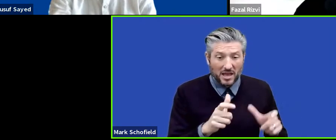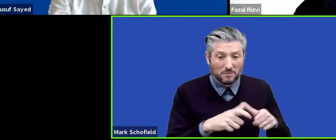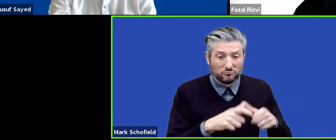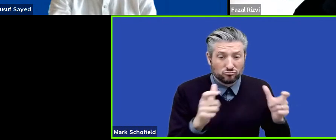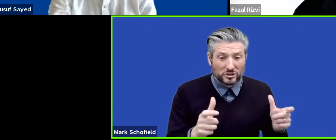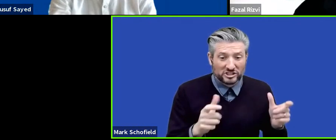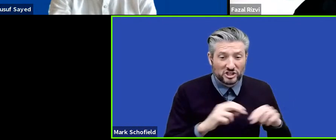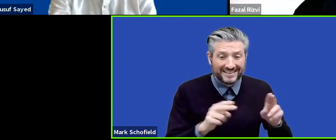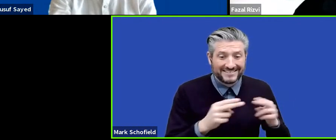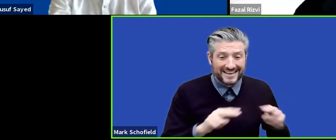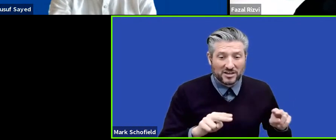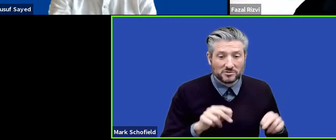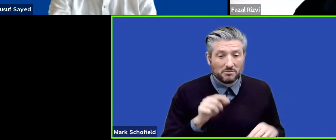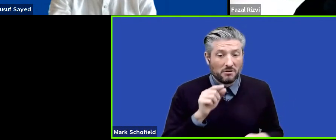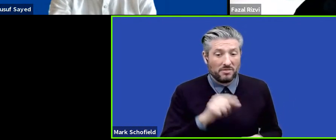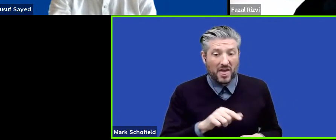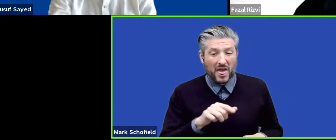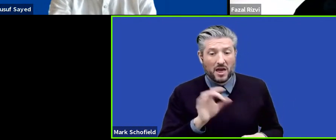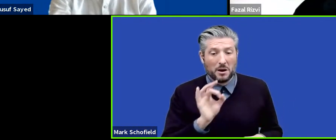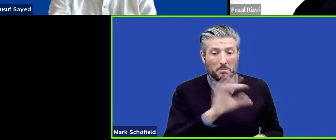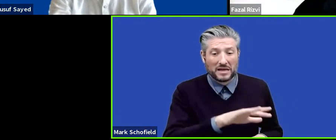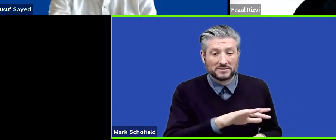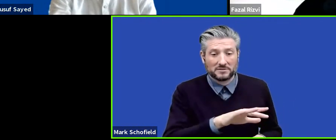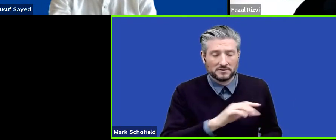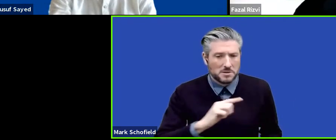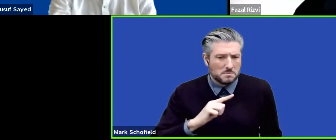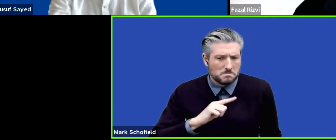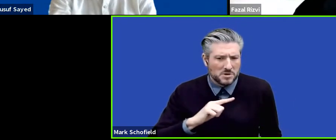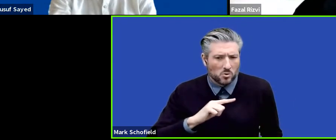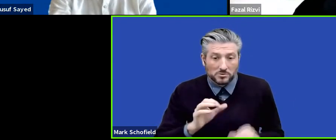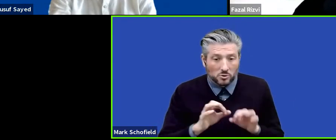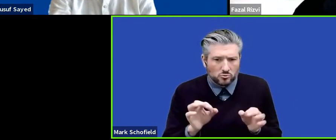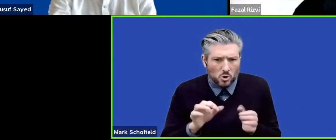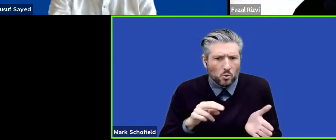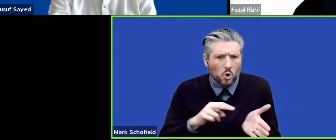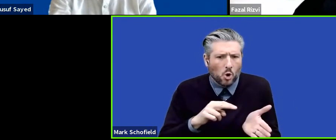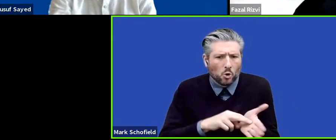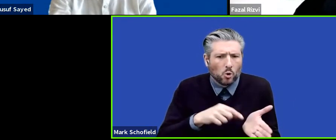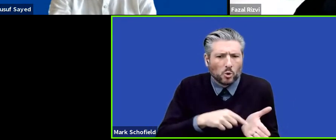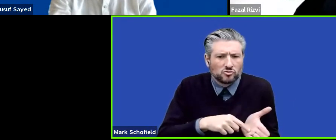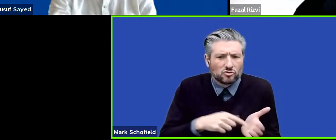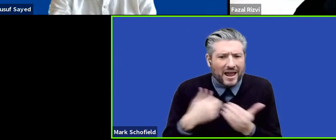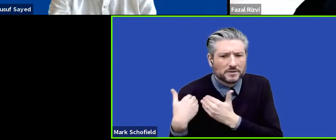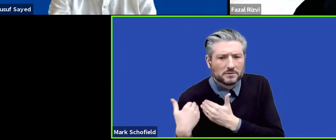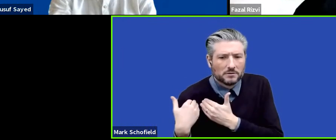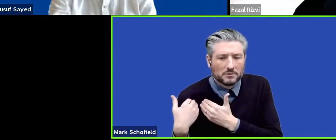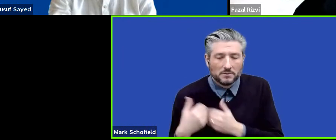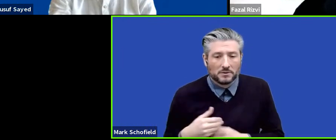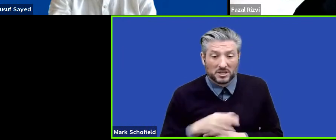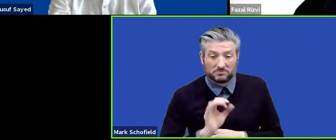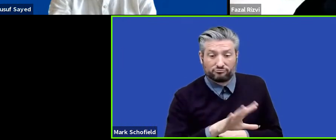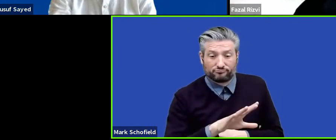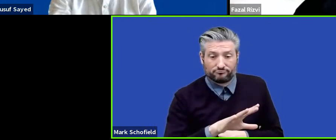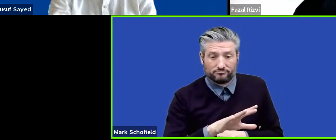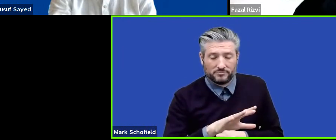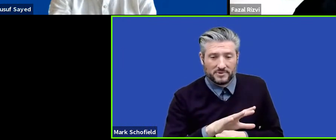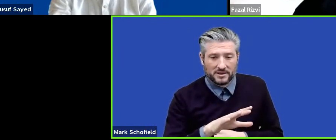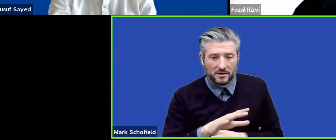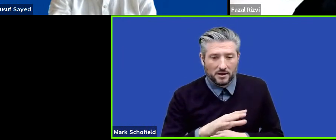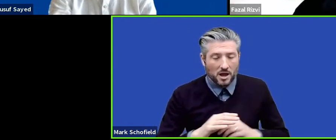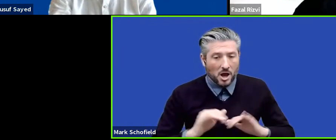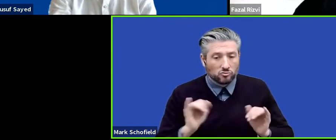had not contracted to look after their schools in the times of crisis where they could not